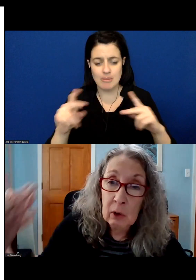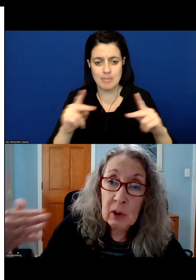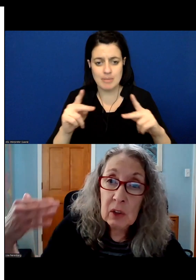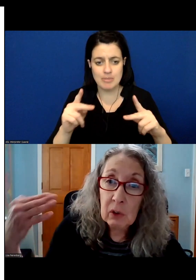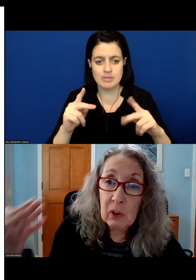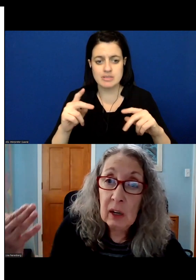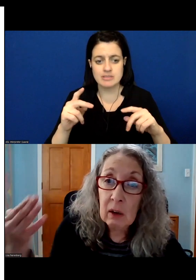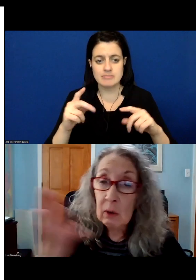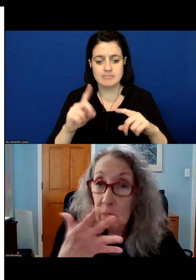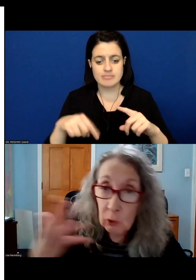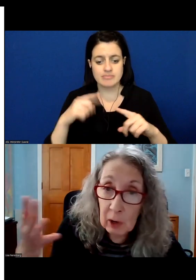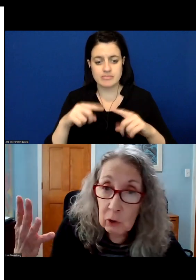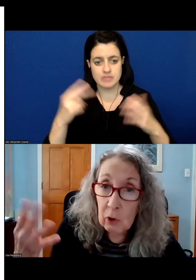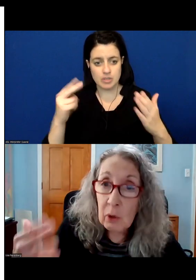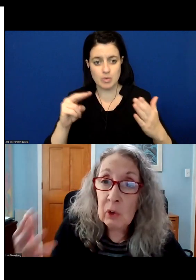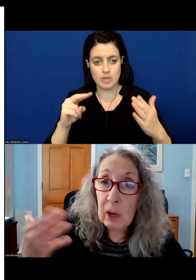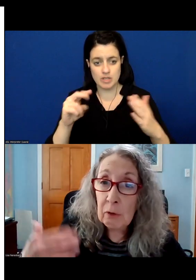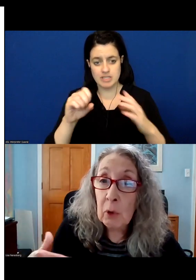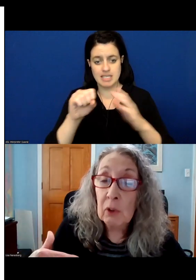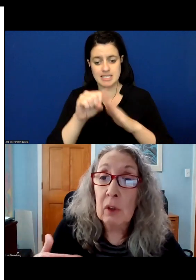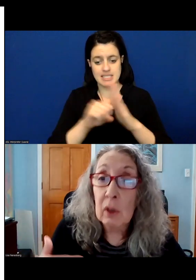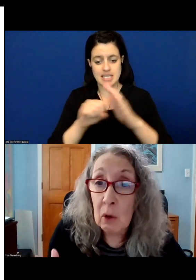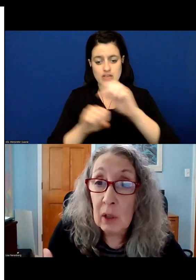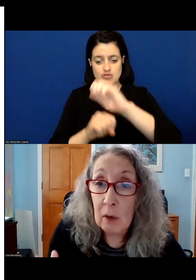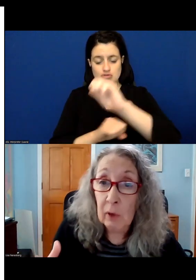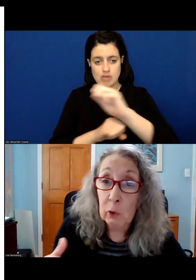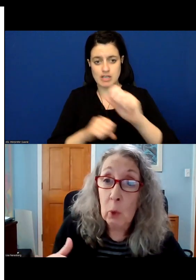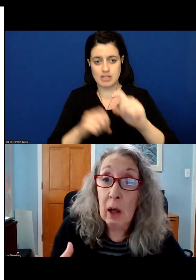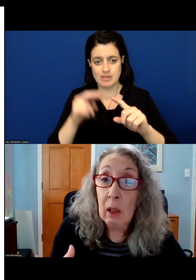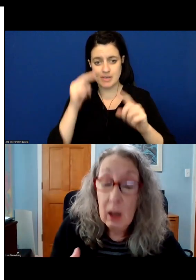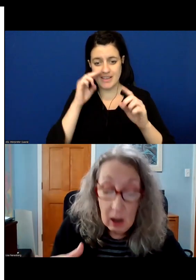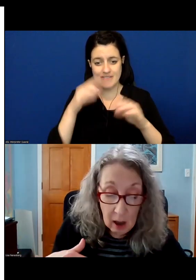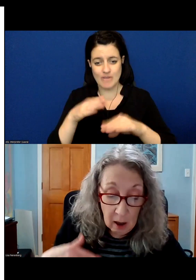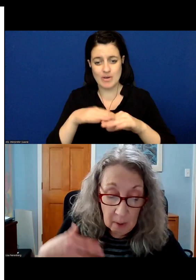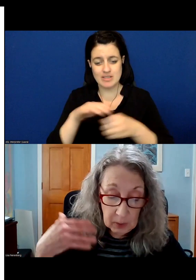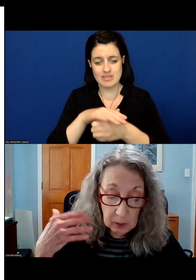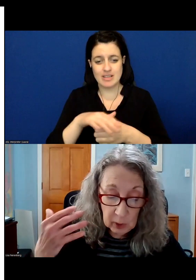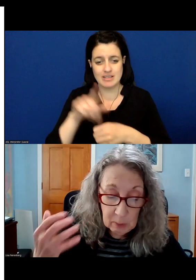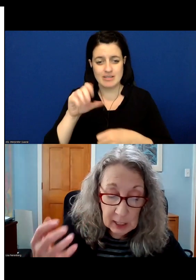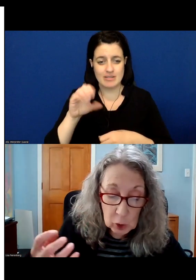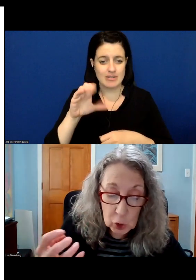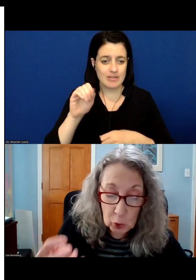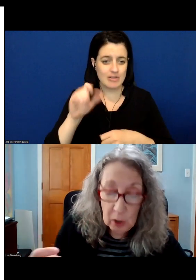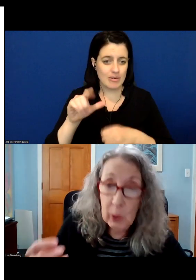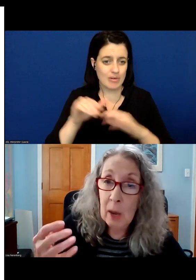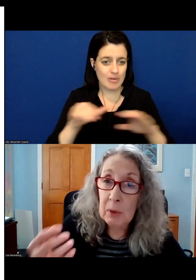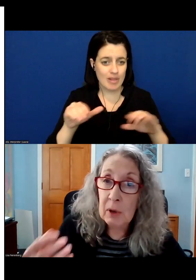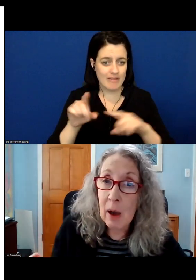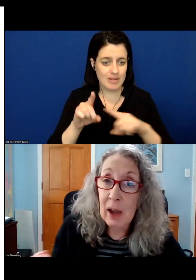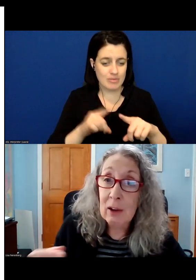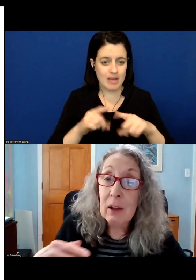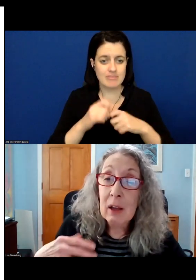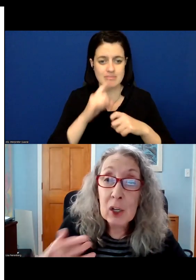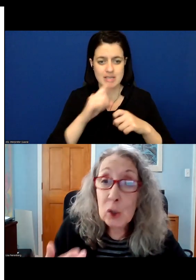we looked at the state structure, that we stay focused at the local level as well. Really making sure that we kept